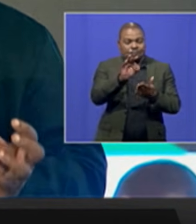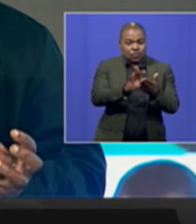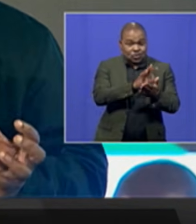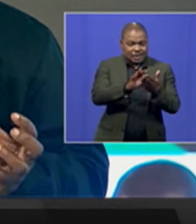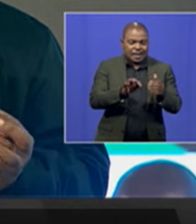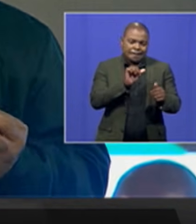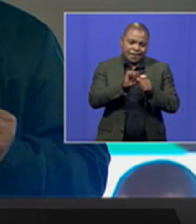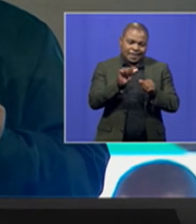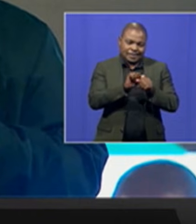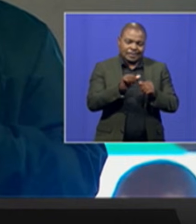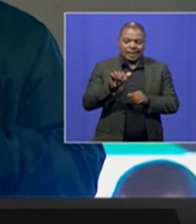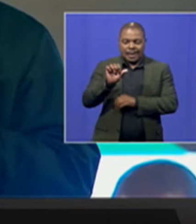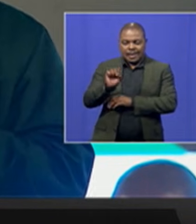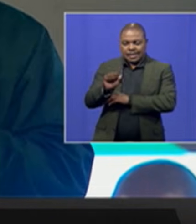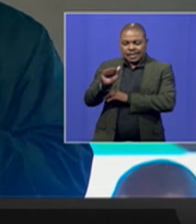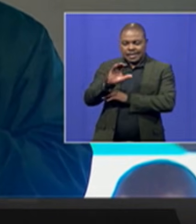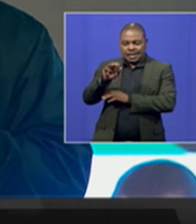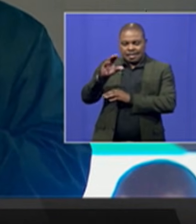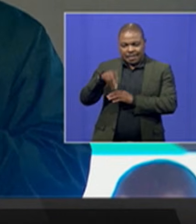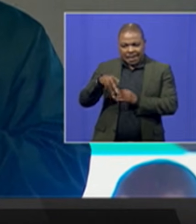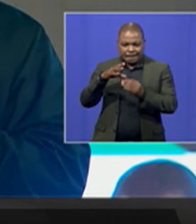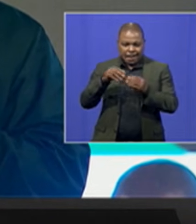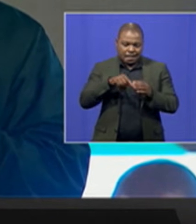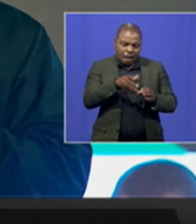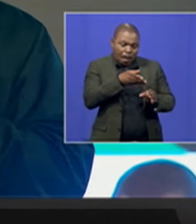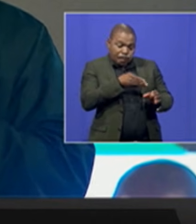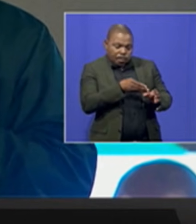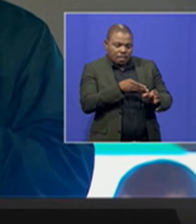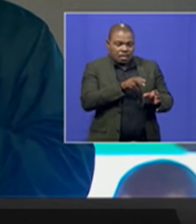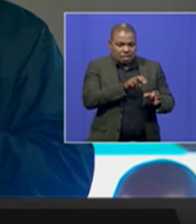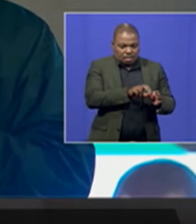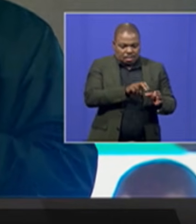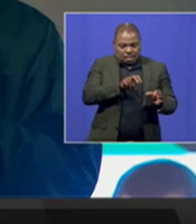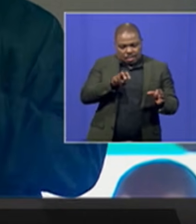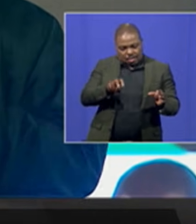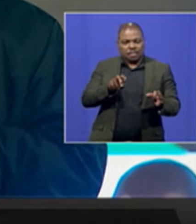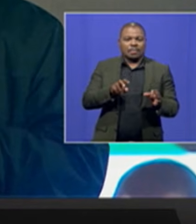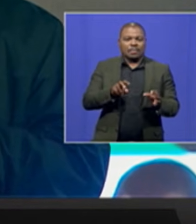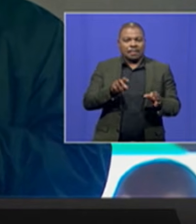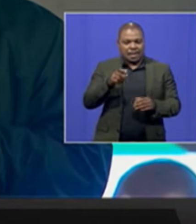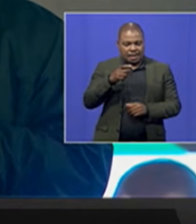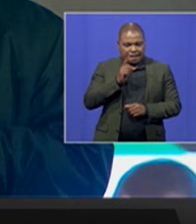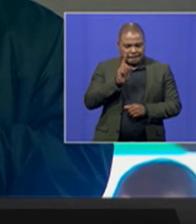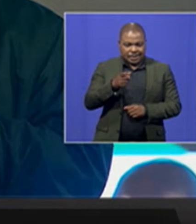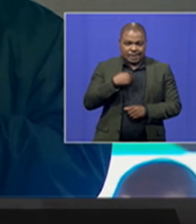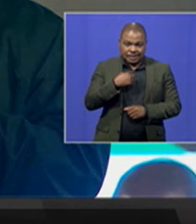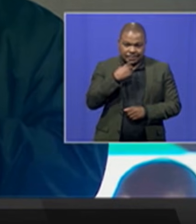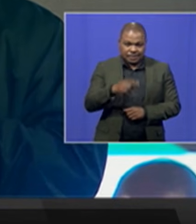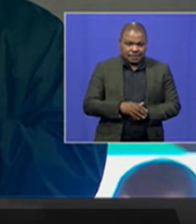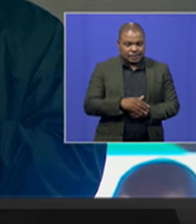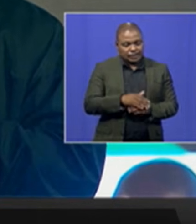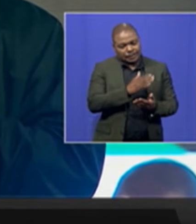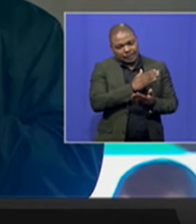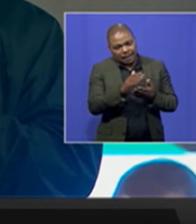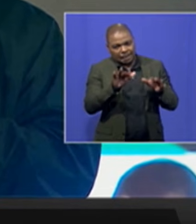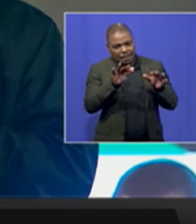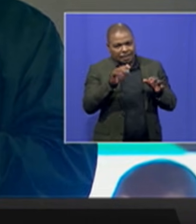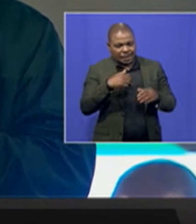recuse themselves. And may I add that a number of them themselves feel that they will